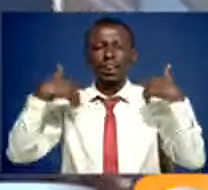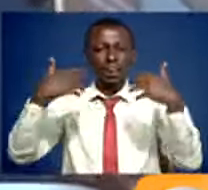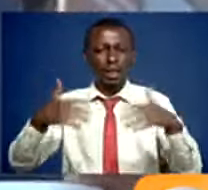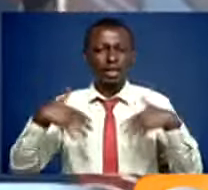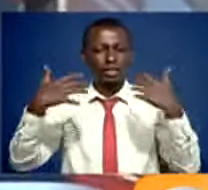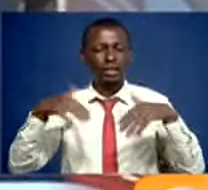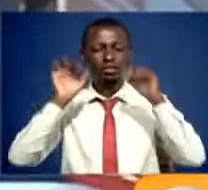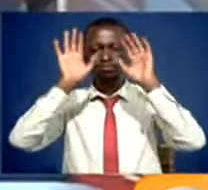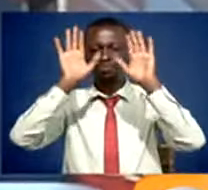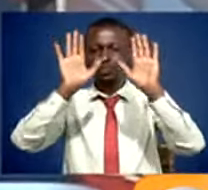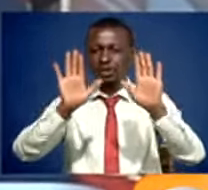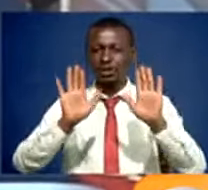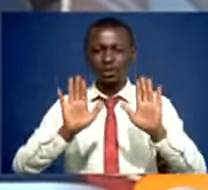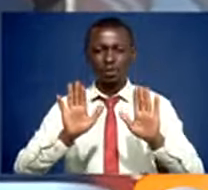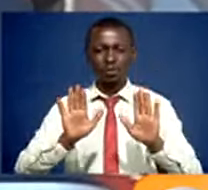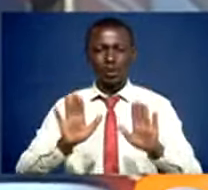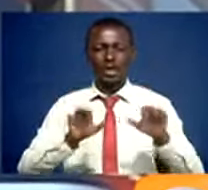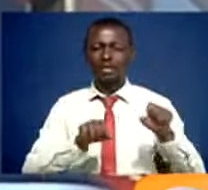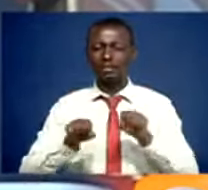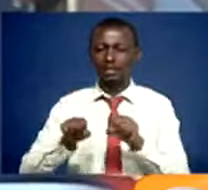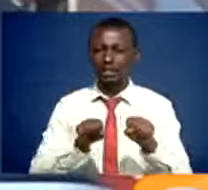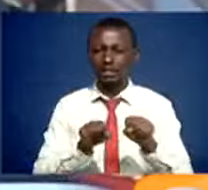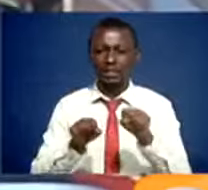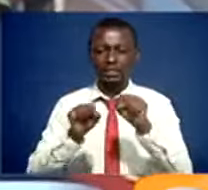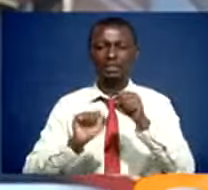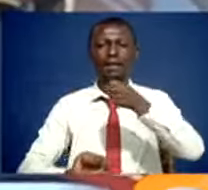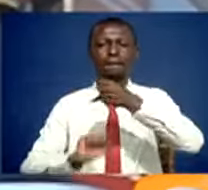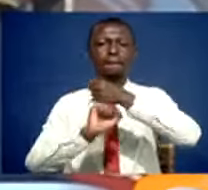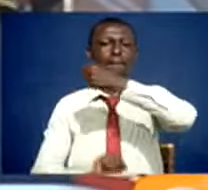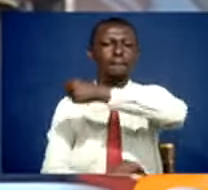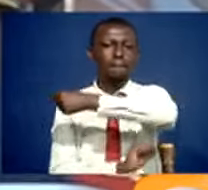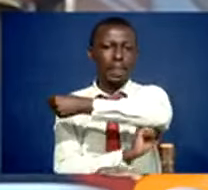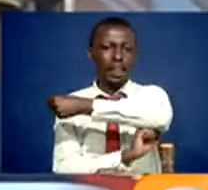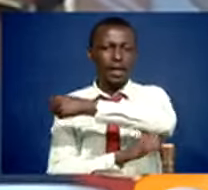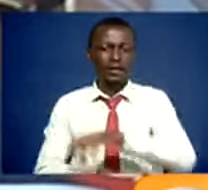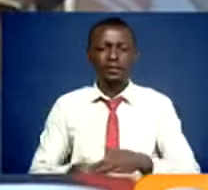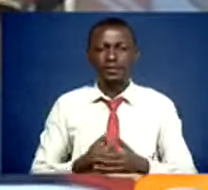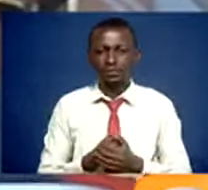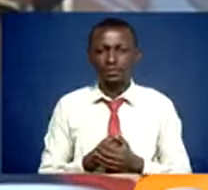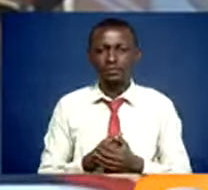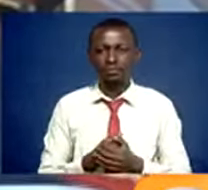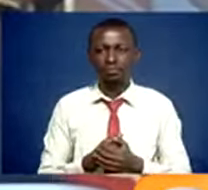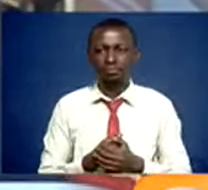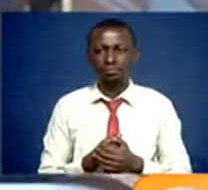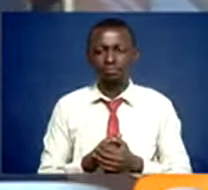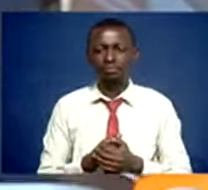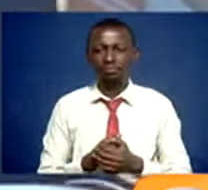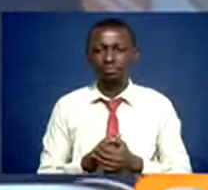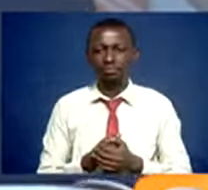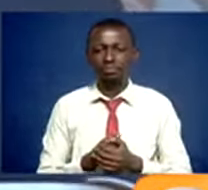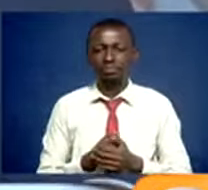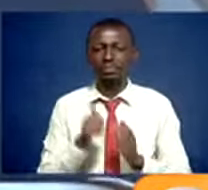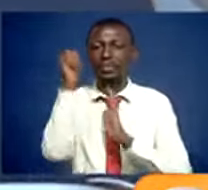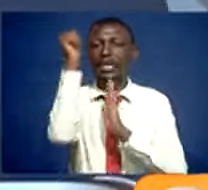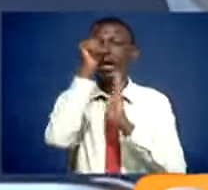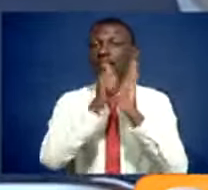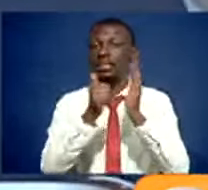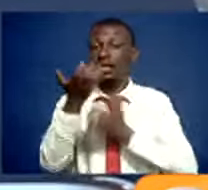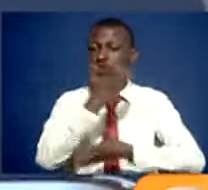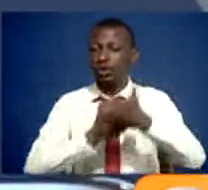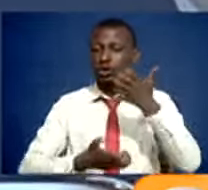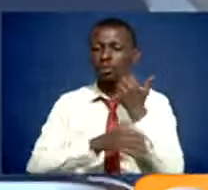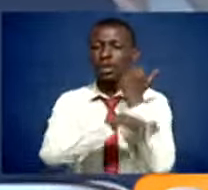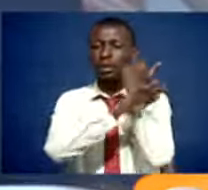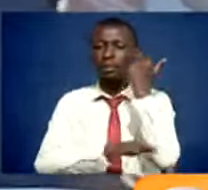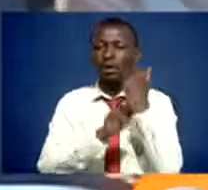a critical, central, strategic pillar. Under the bottom-up economic transformation agenda, we will reduce